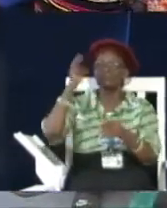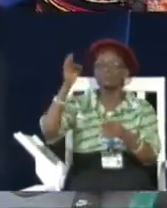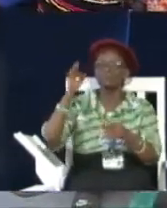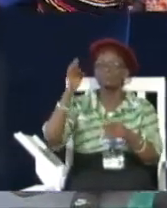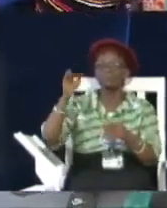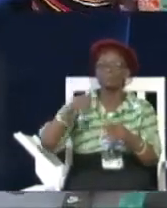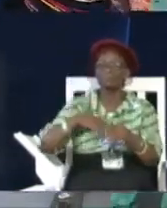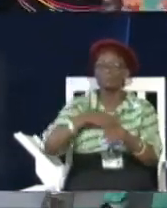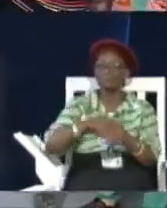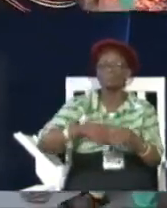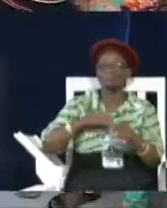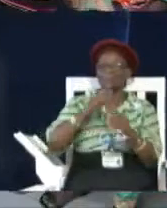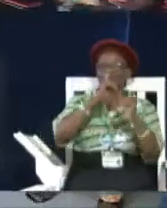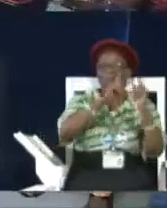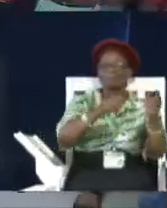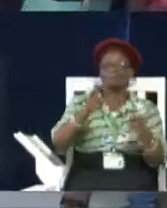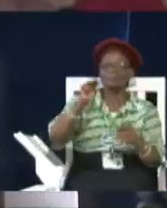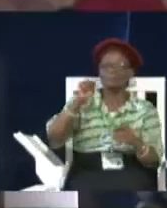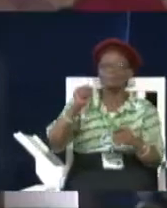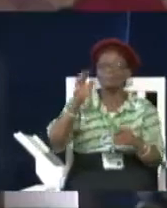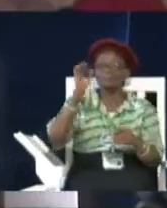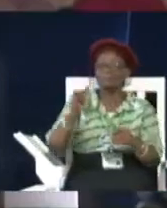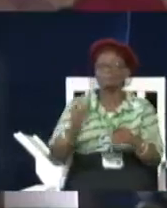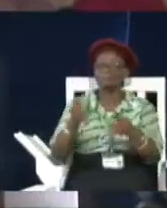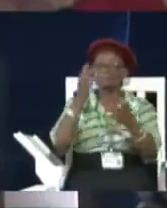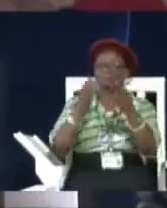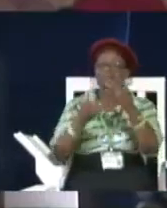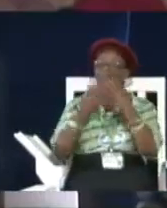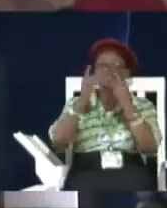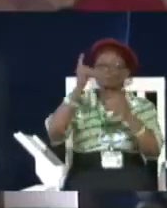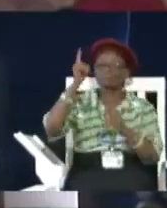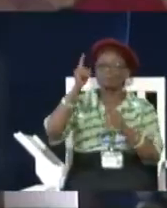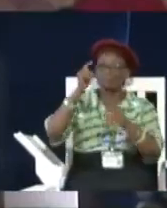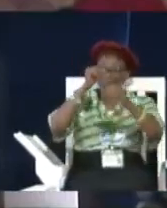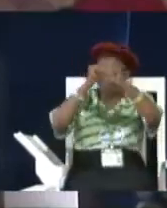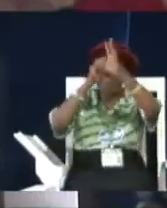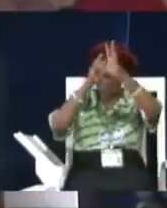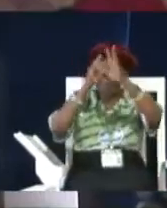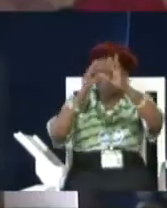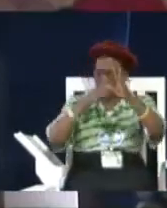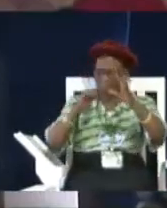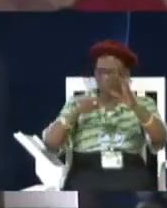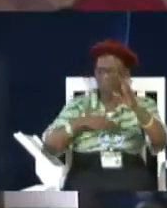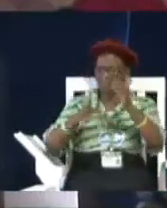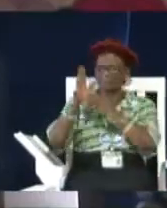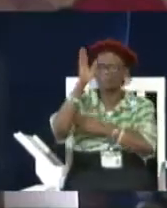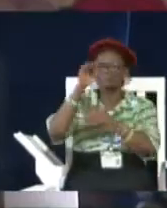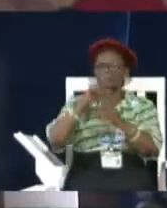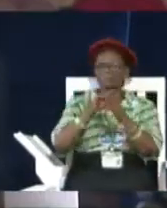Thank you, my Father and my God. In Jesus' mighty name, we have prayed.